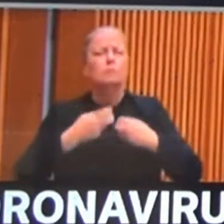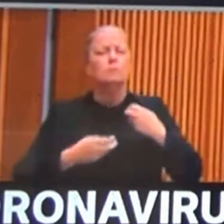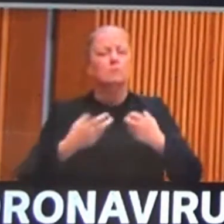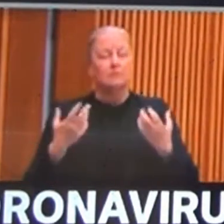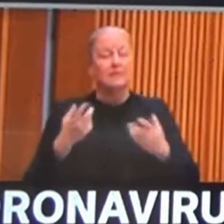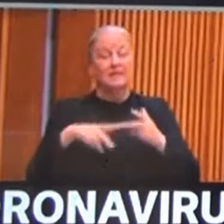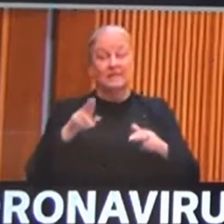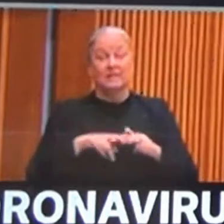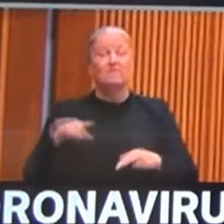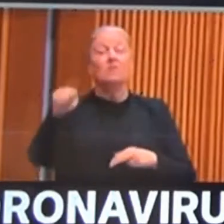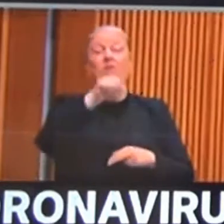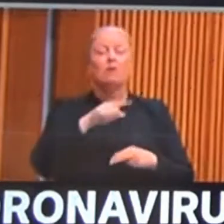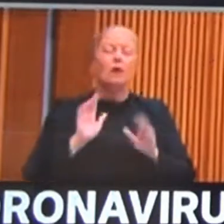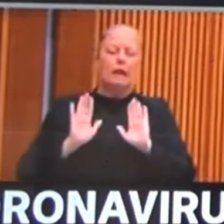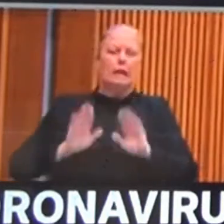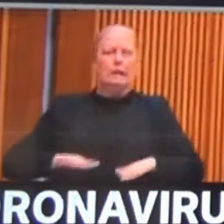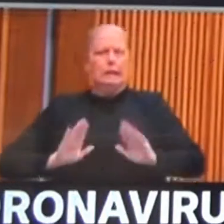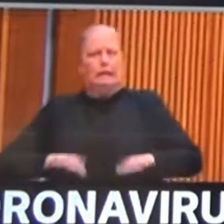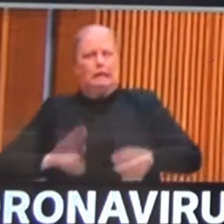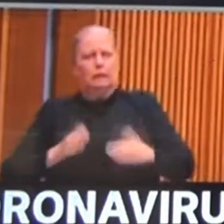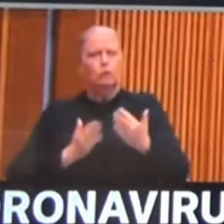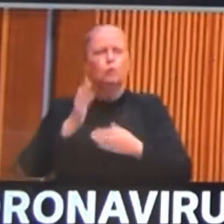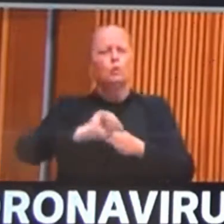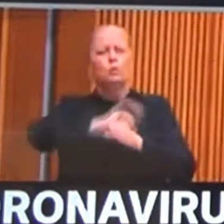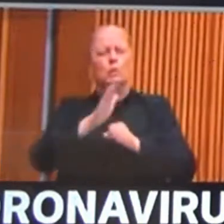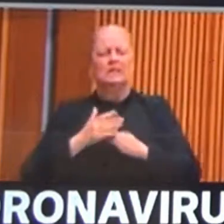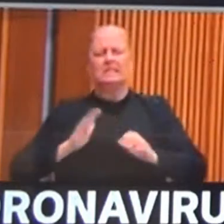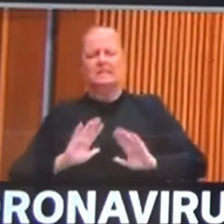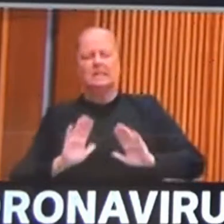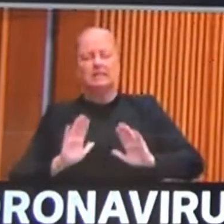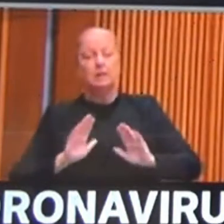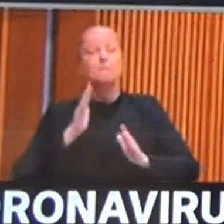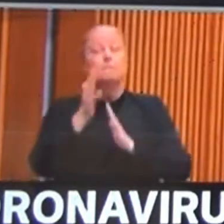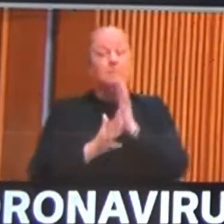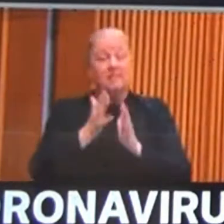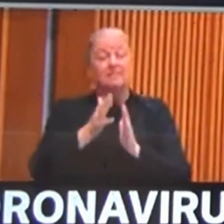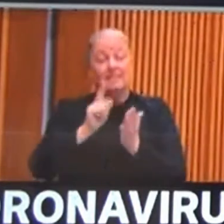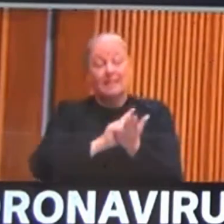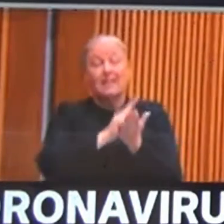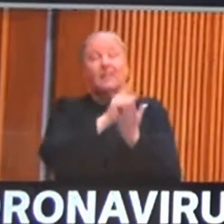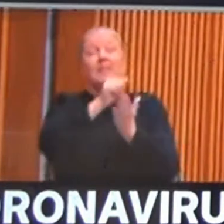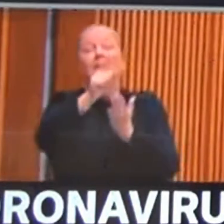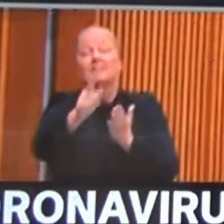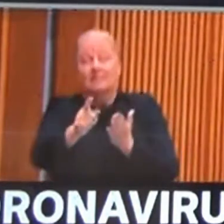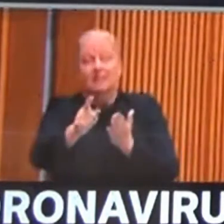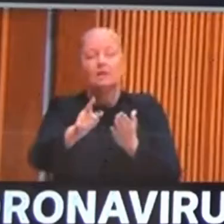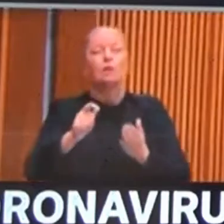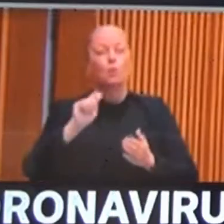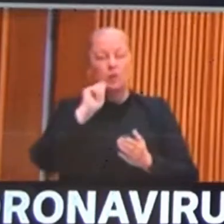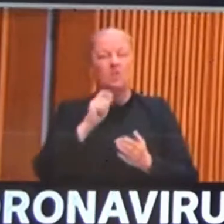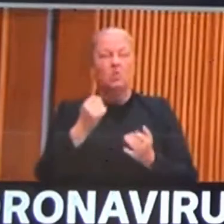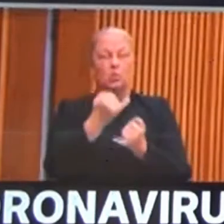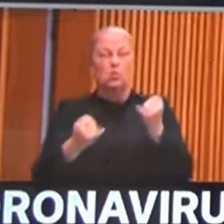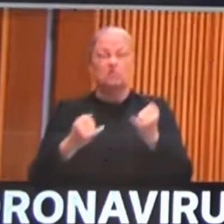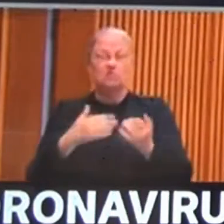Australians neglect their care during this time, all we are going to do is shift an enormous burden of care many, many months